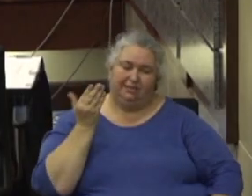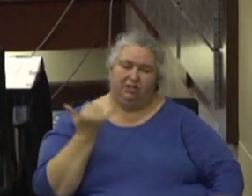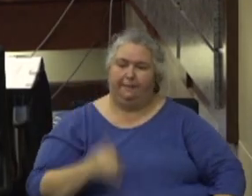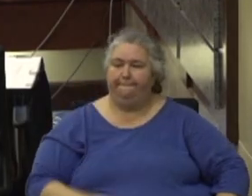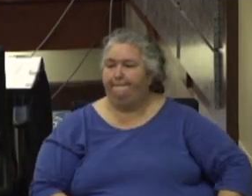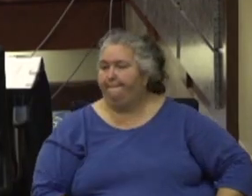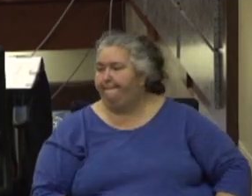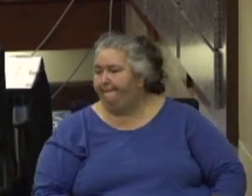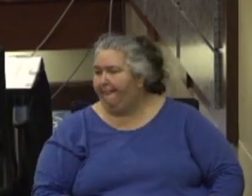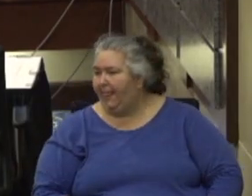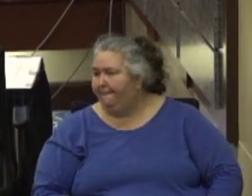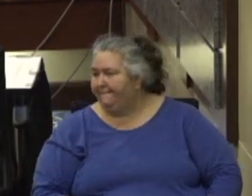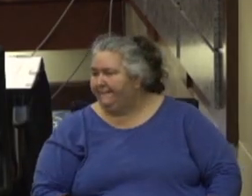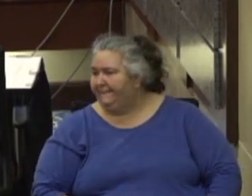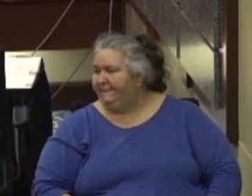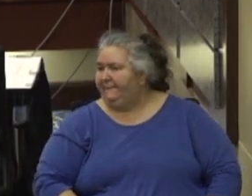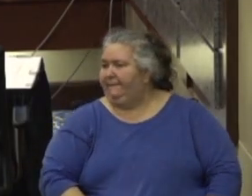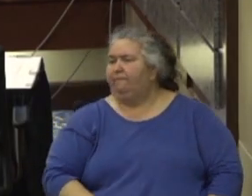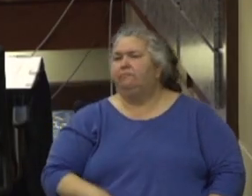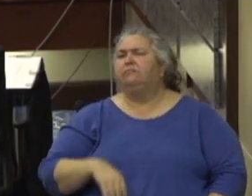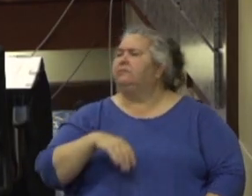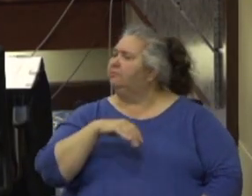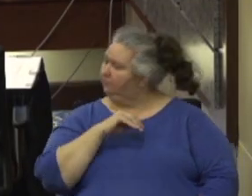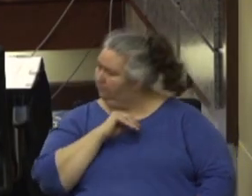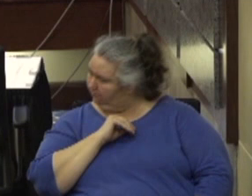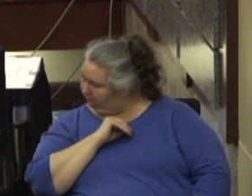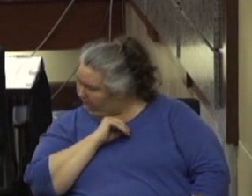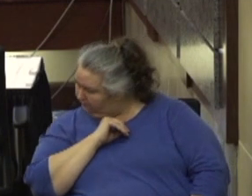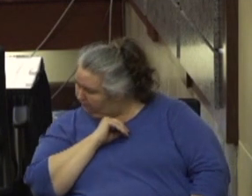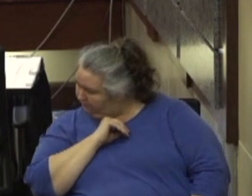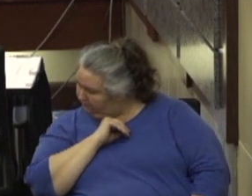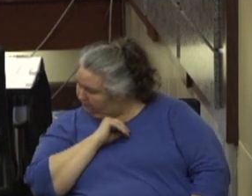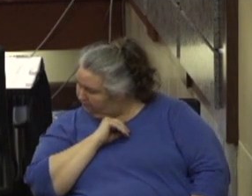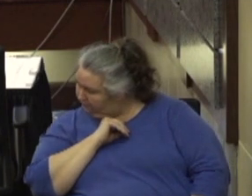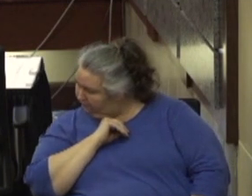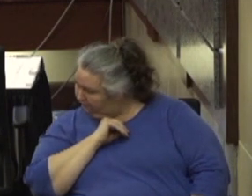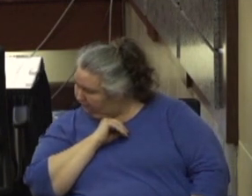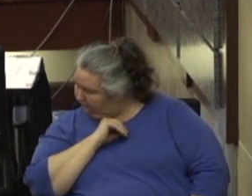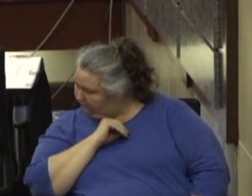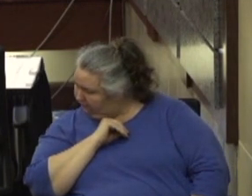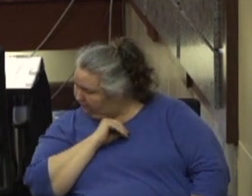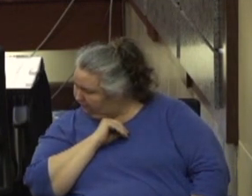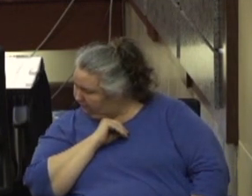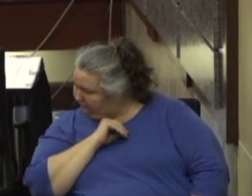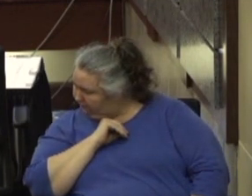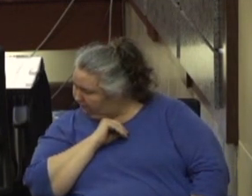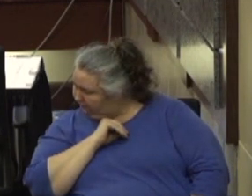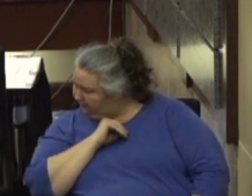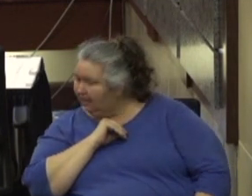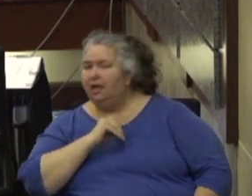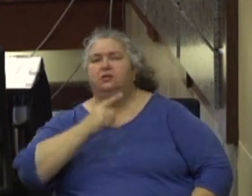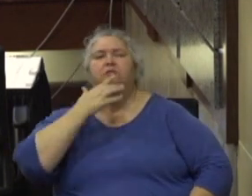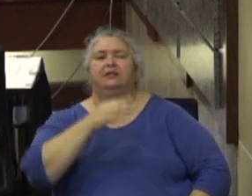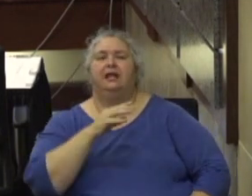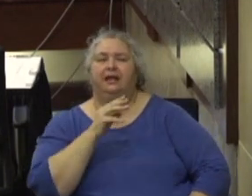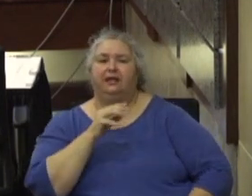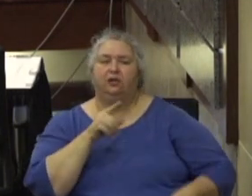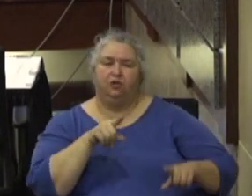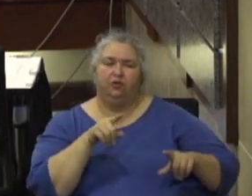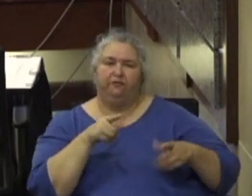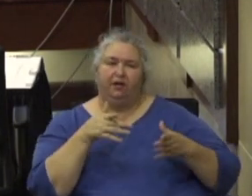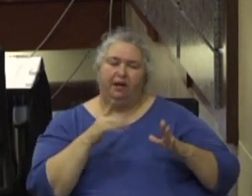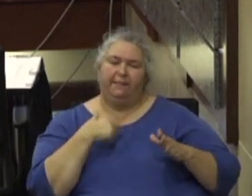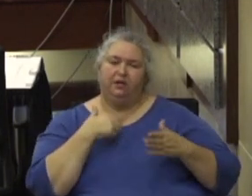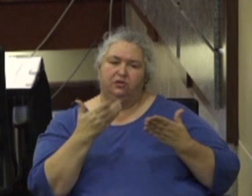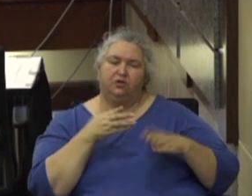Okay, this is Holmes here, and first of all, I want to thank you, Dylan, for that kind introduction, and thank you, Mayor Deaver, for allowing me to serve